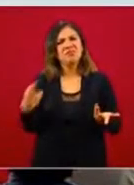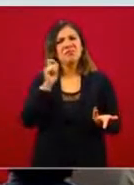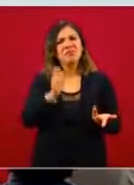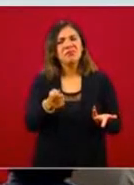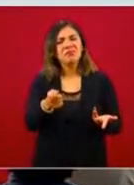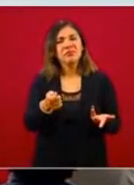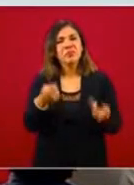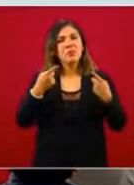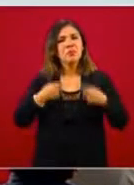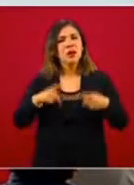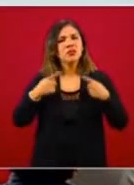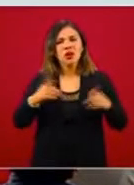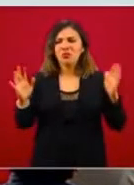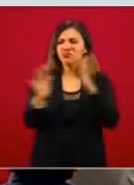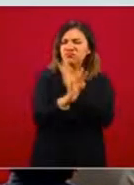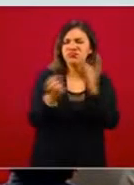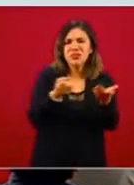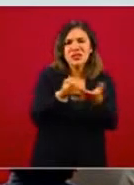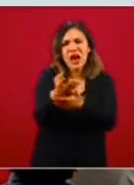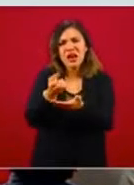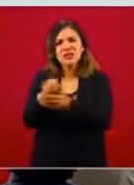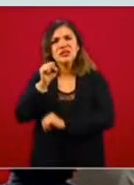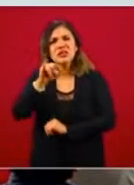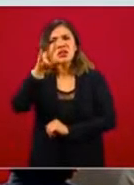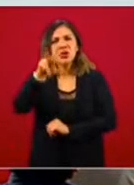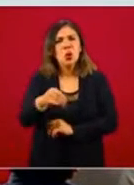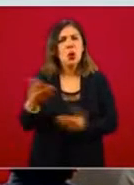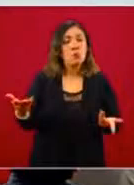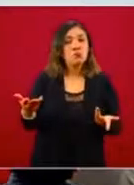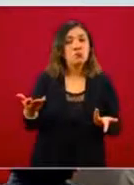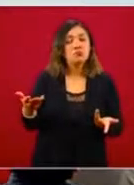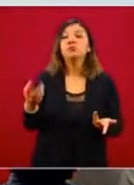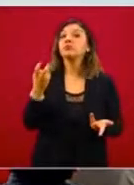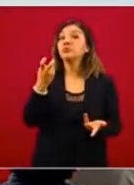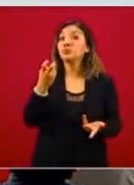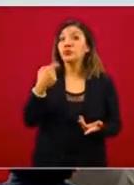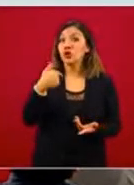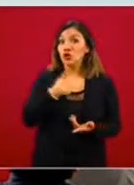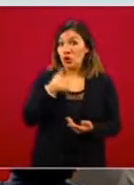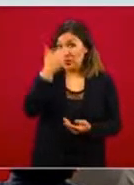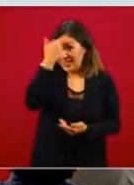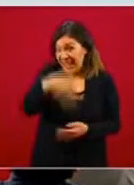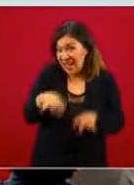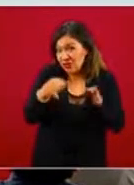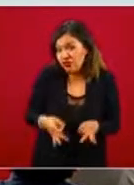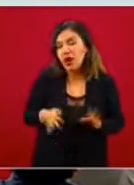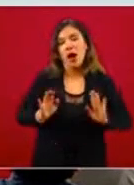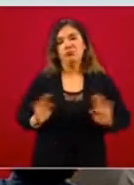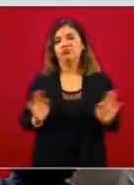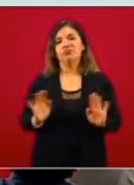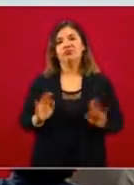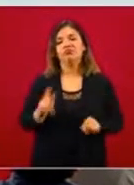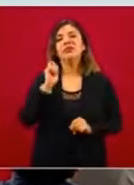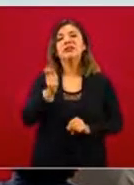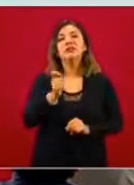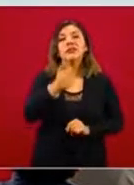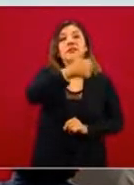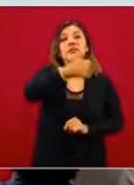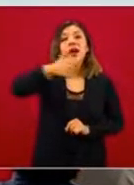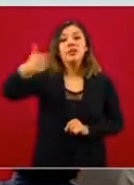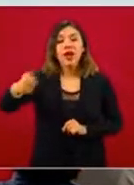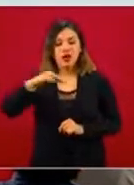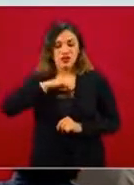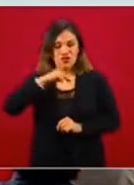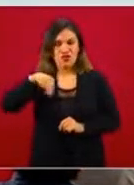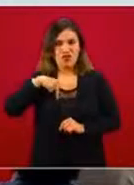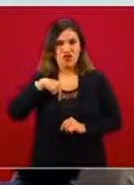you know that people are out in public or not? And it's not actually about us. Each